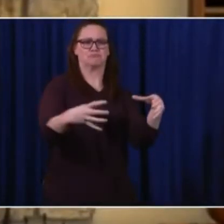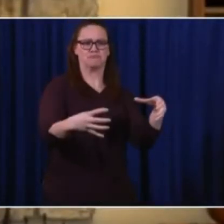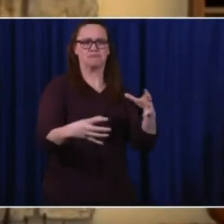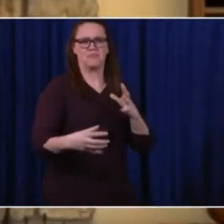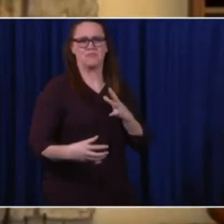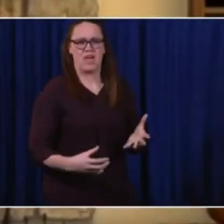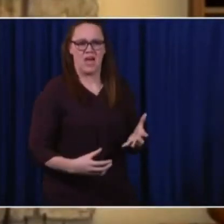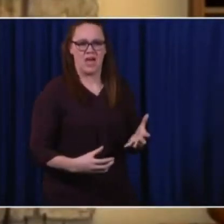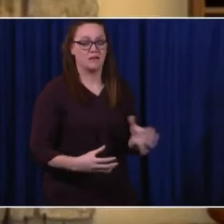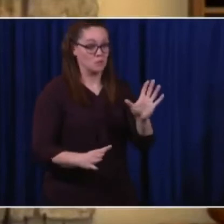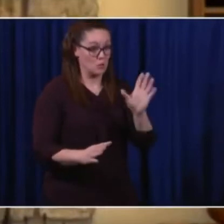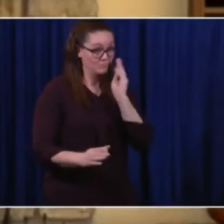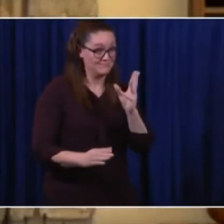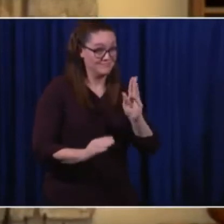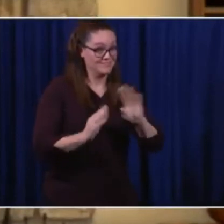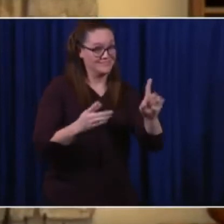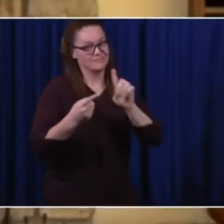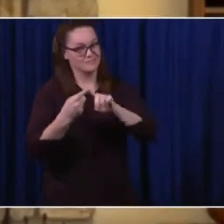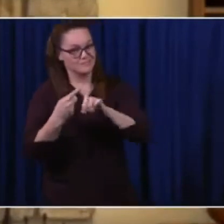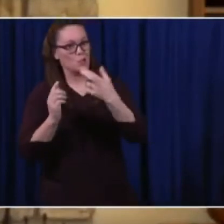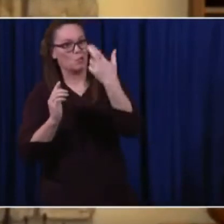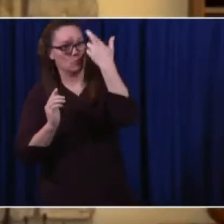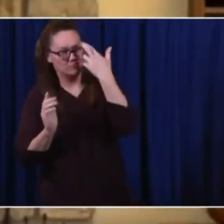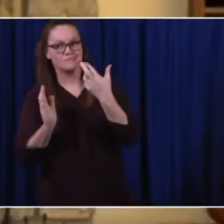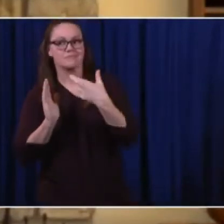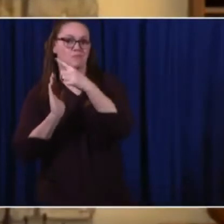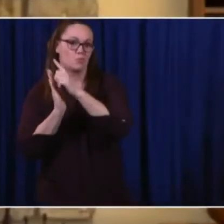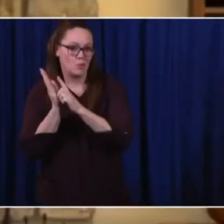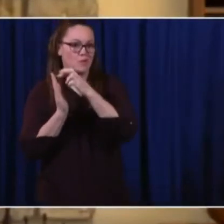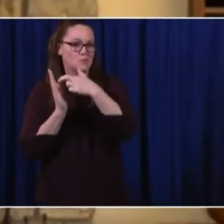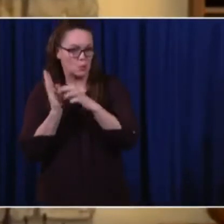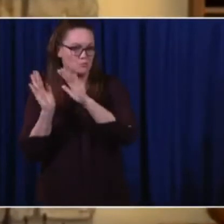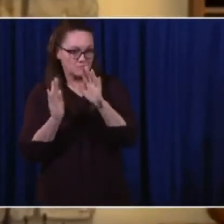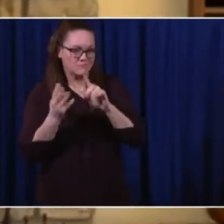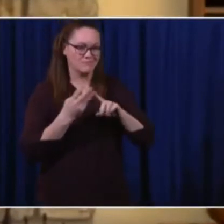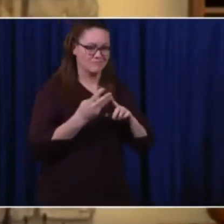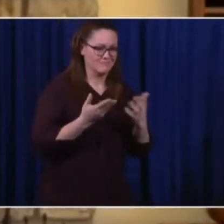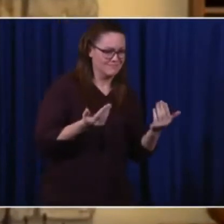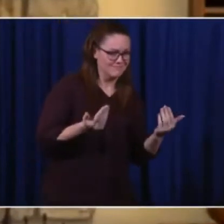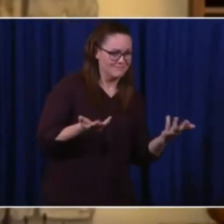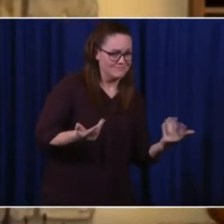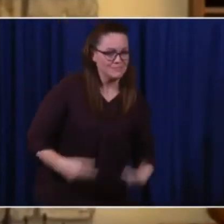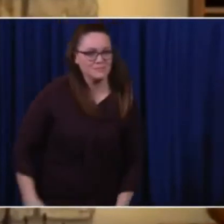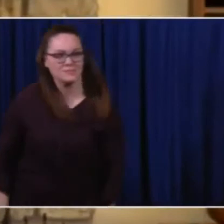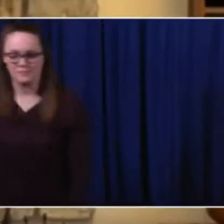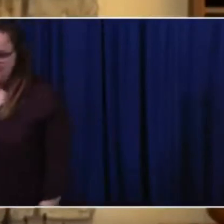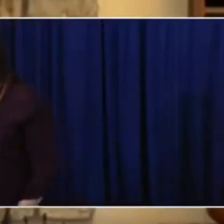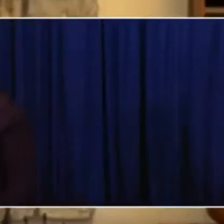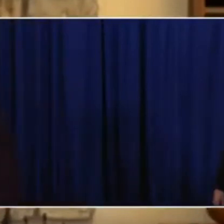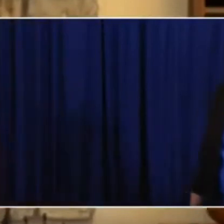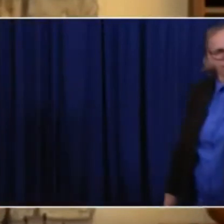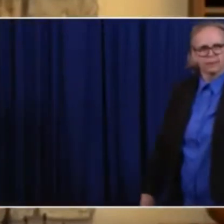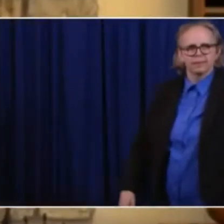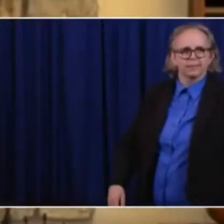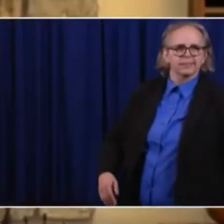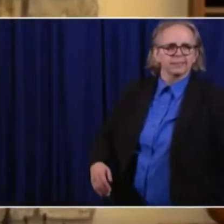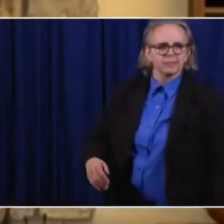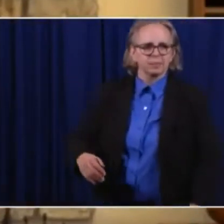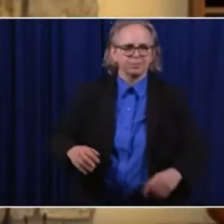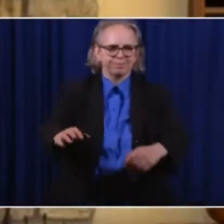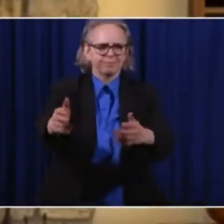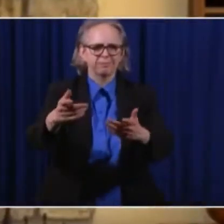logistical question. Yeah, well, look, I think we're at the point of this debate and this discussion after 8